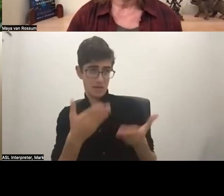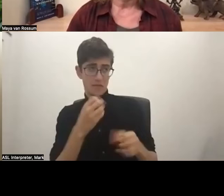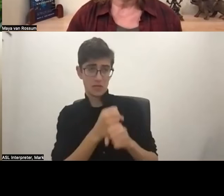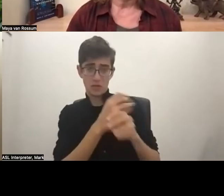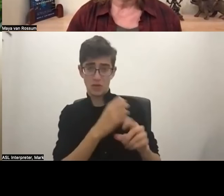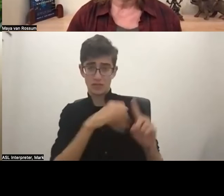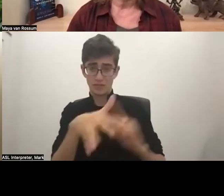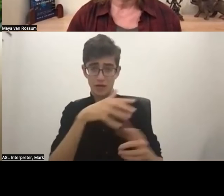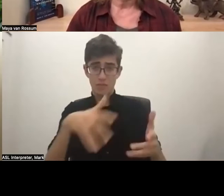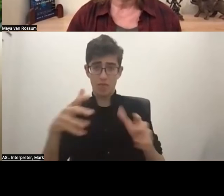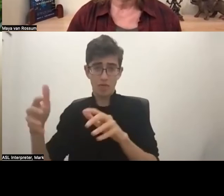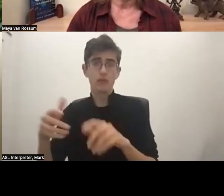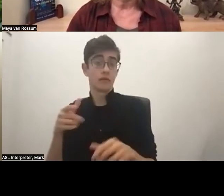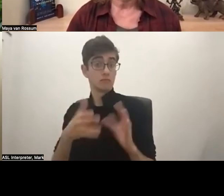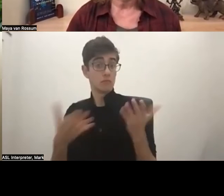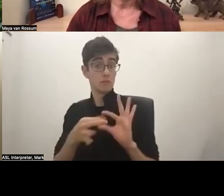will pass it to everybody else.